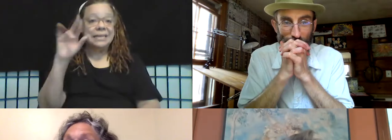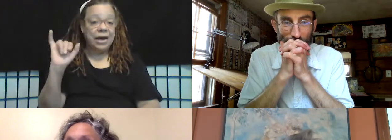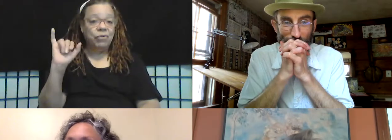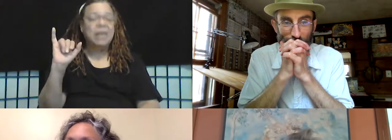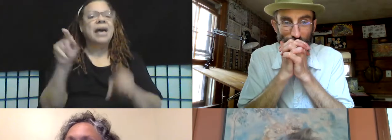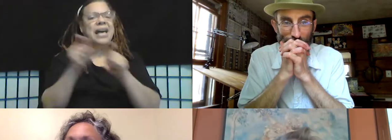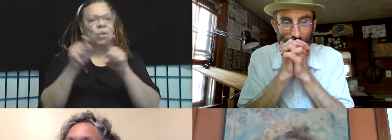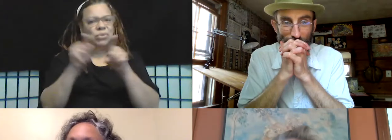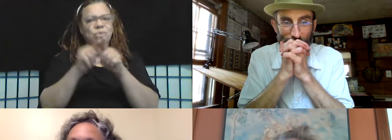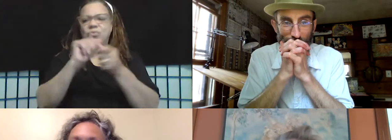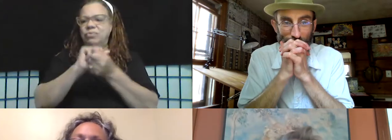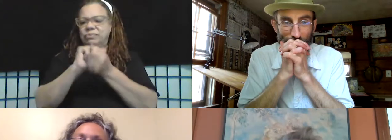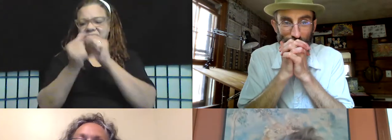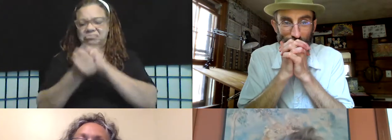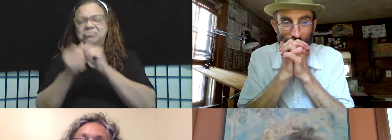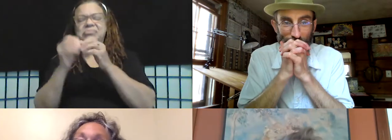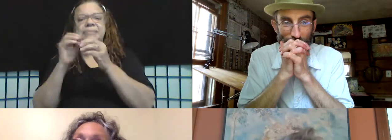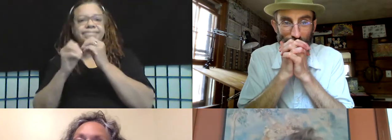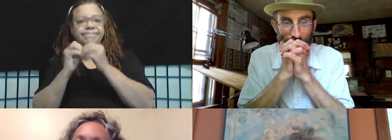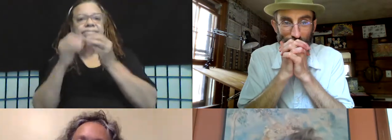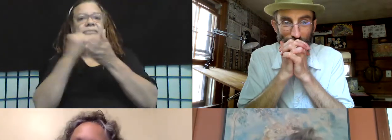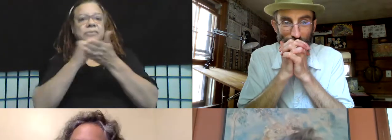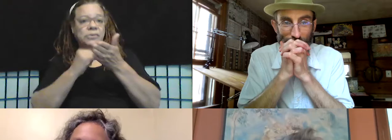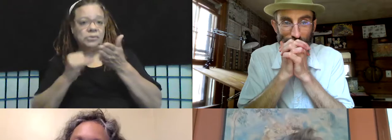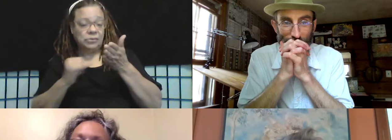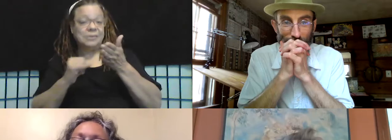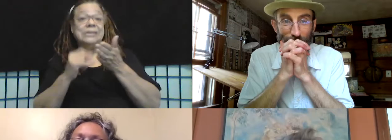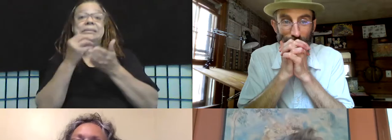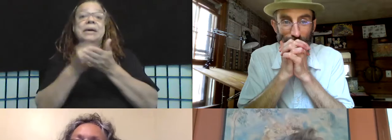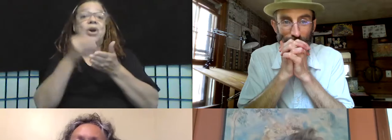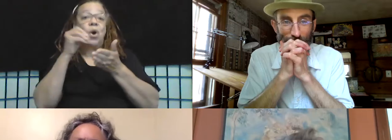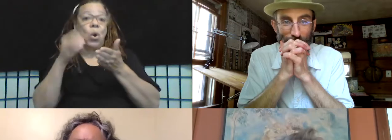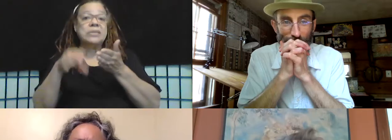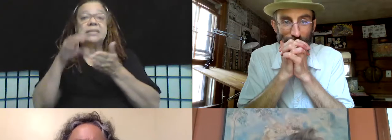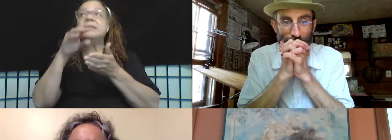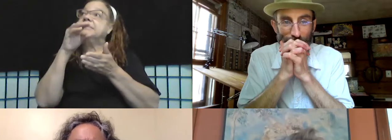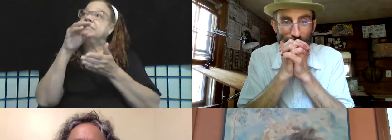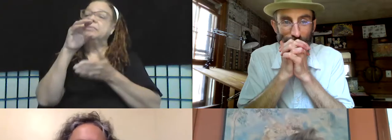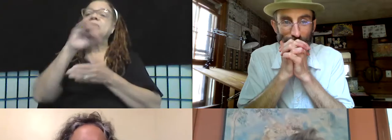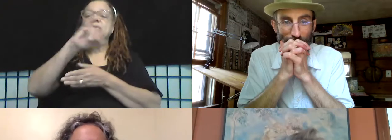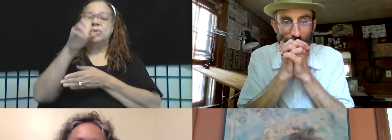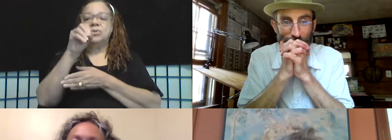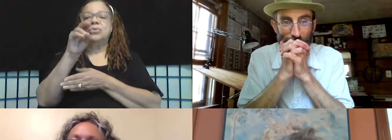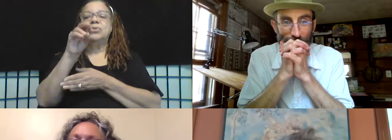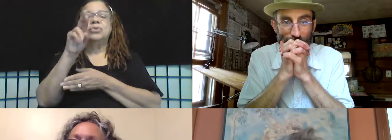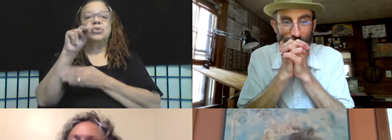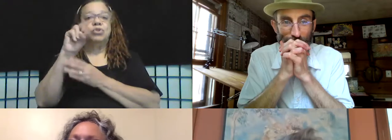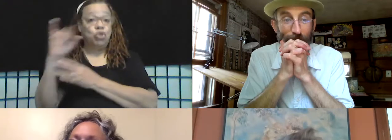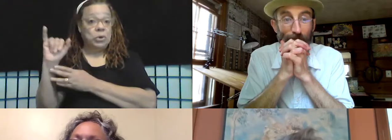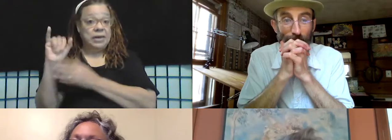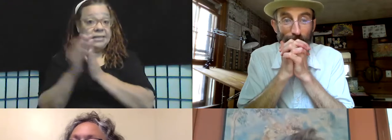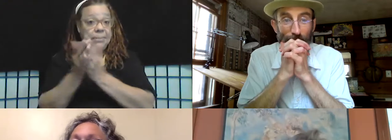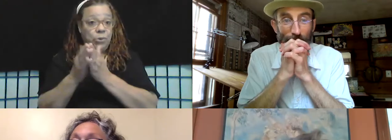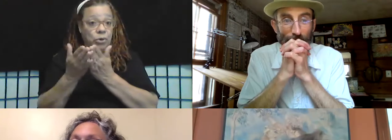translating and editing The Most Costly Journey, which should be coming out this year, right? With the